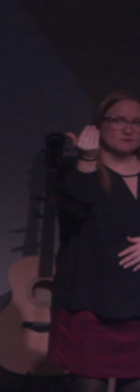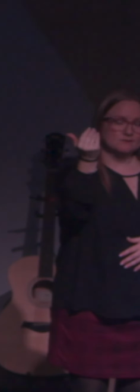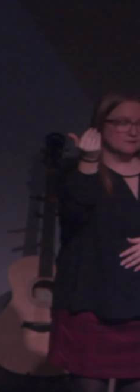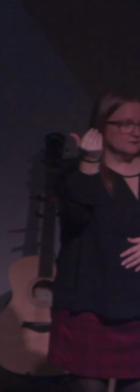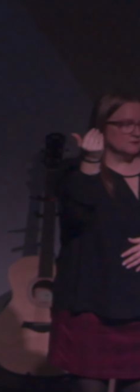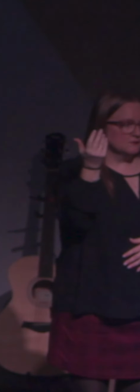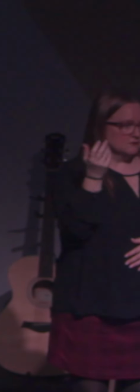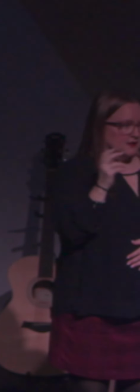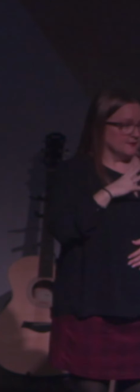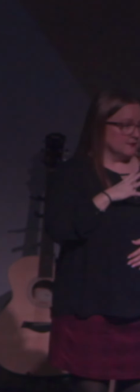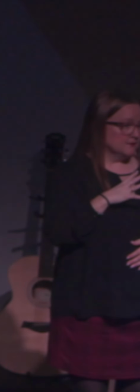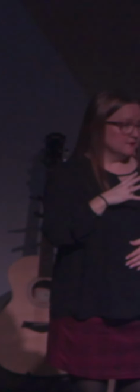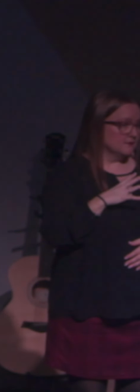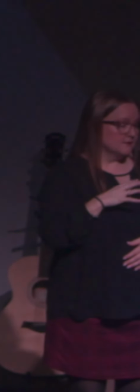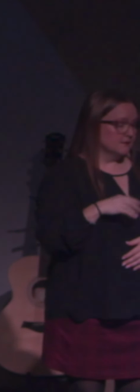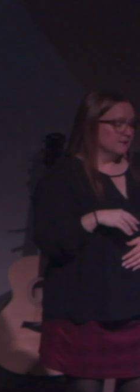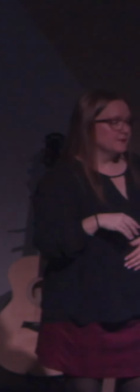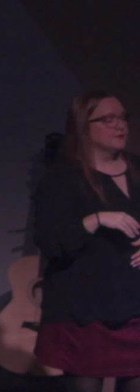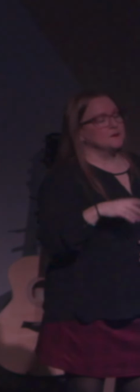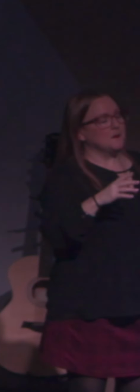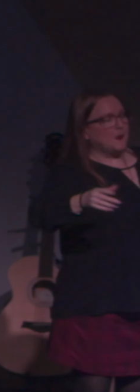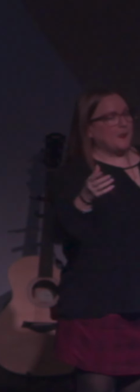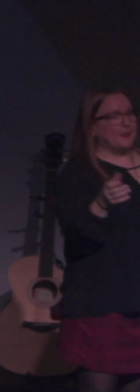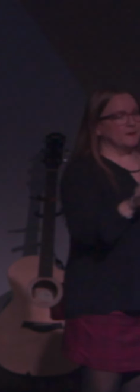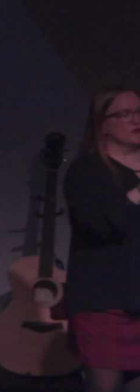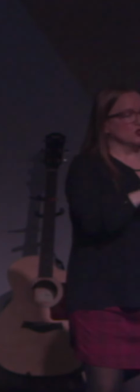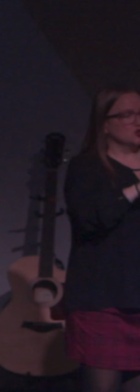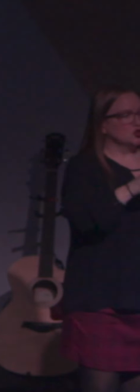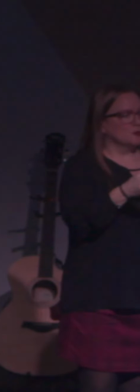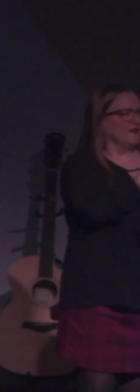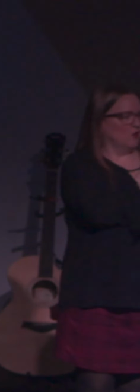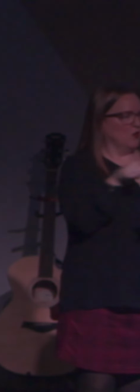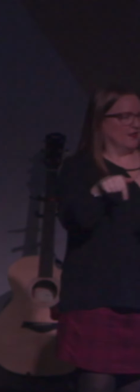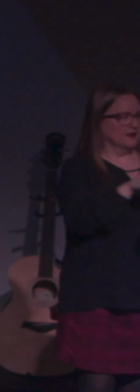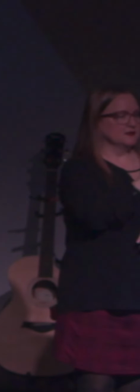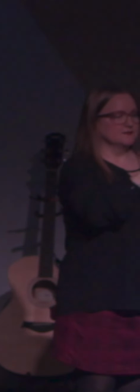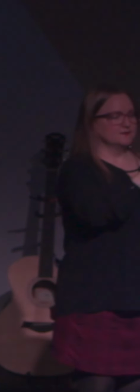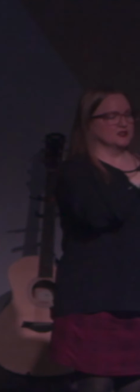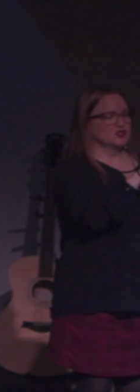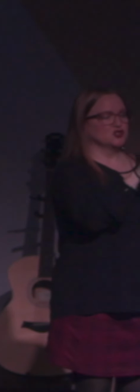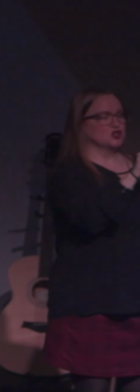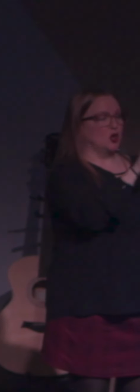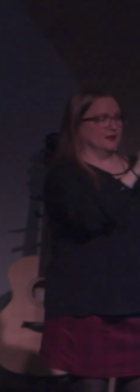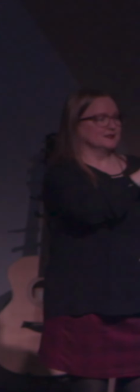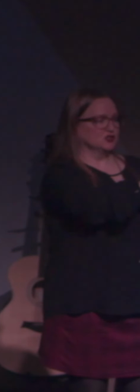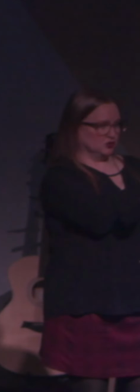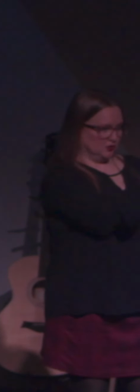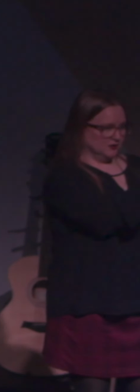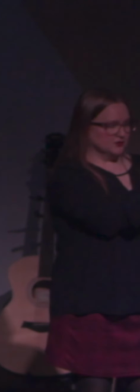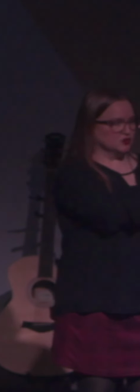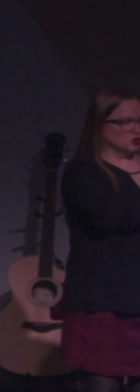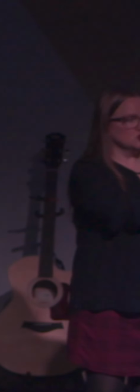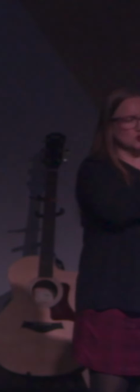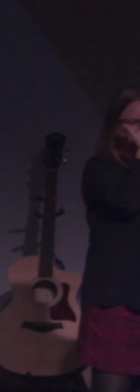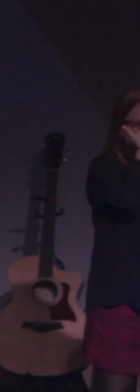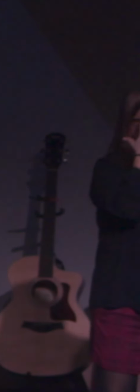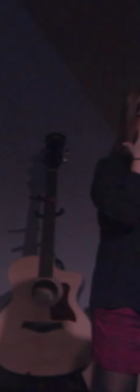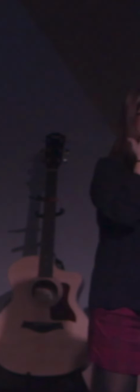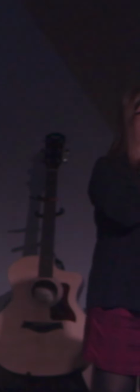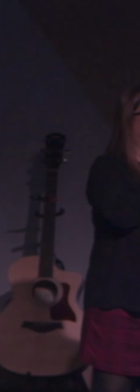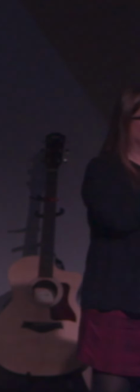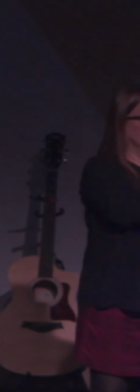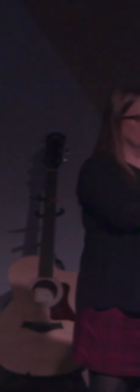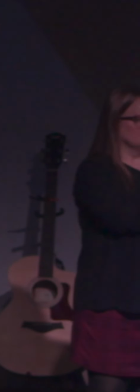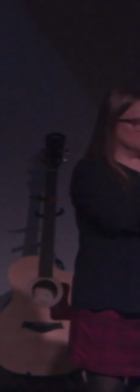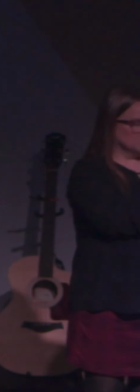When we... I was at my church before, the Solace Church, and many of you are from there and know the journey that we went on there. I